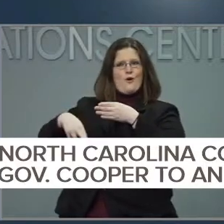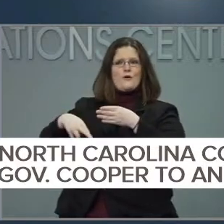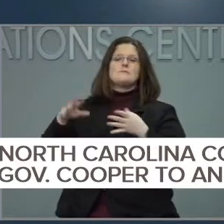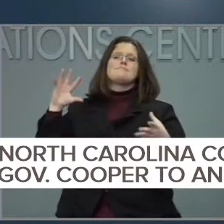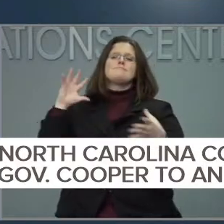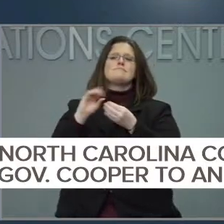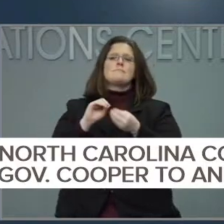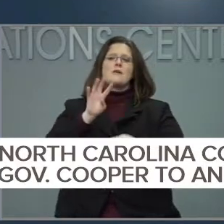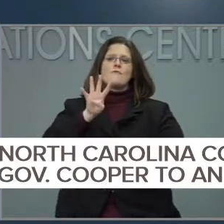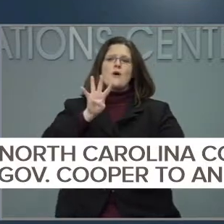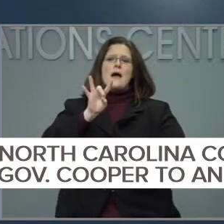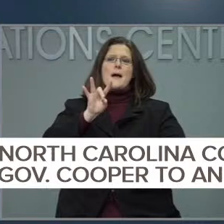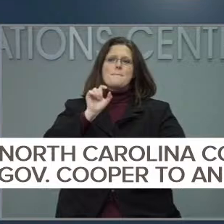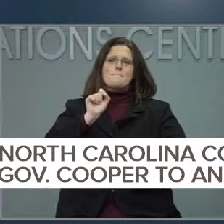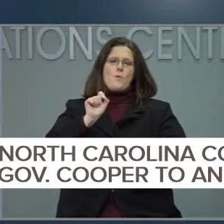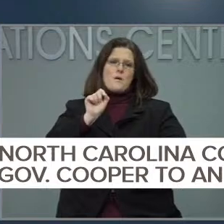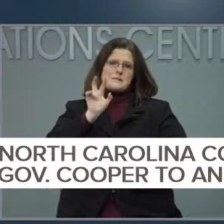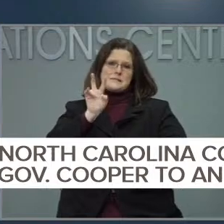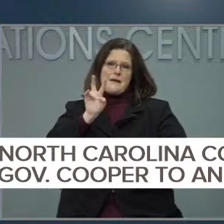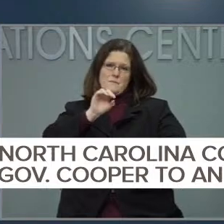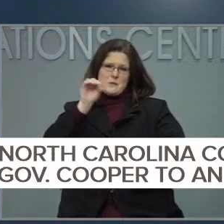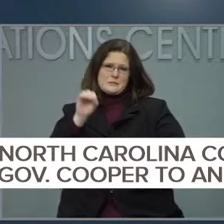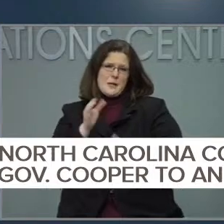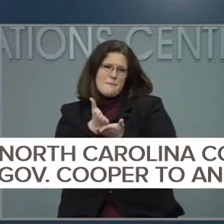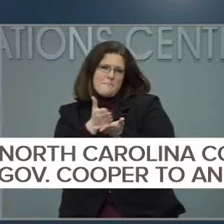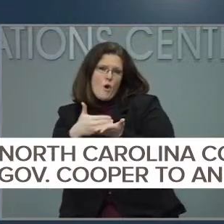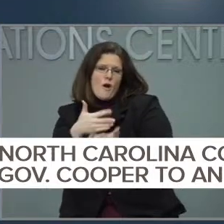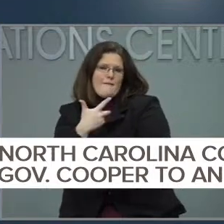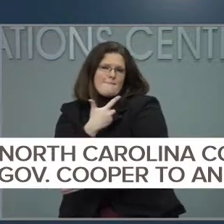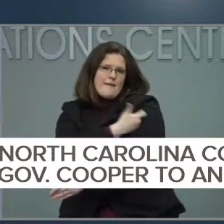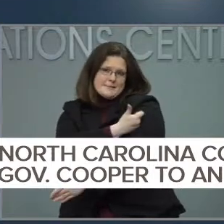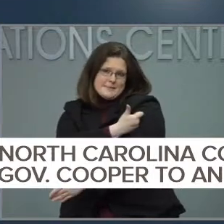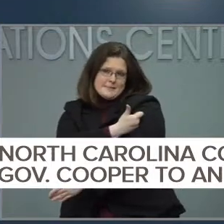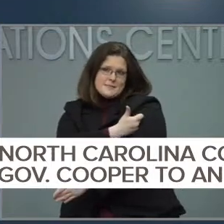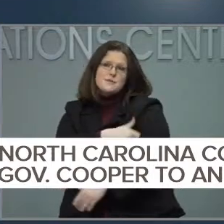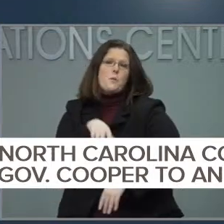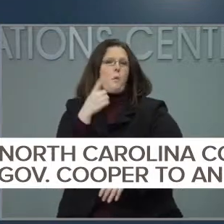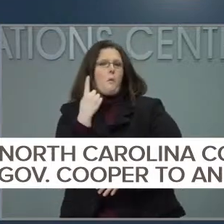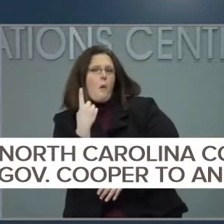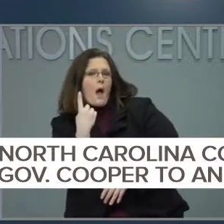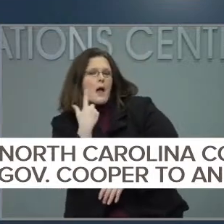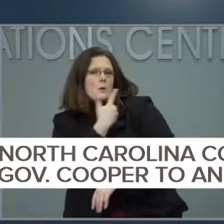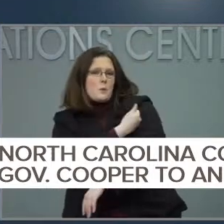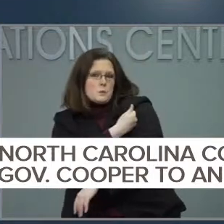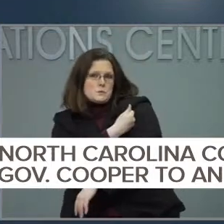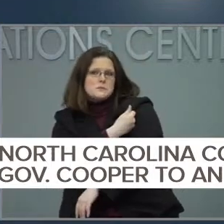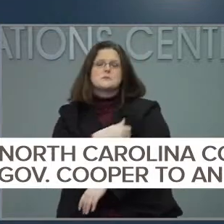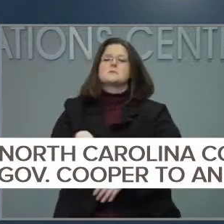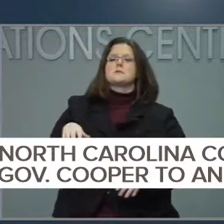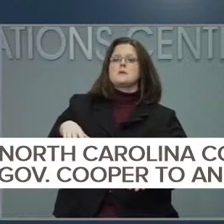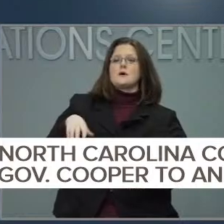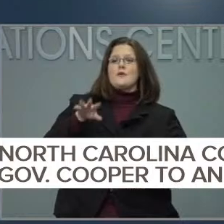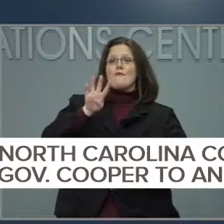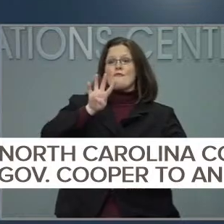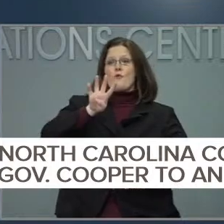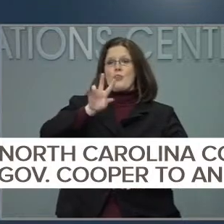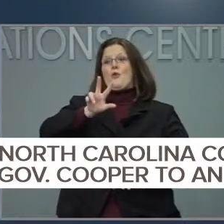and older are vaccinated with at least one dose, and more than 39% are fully